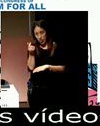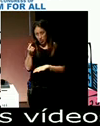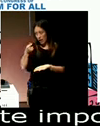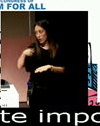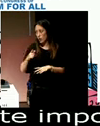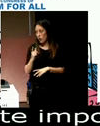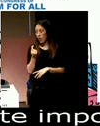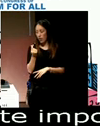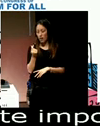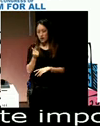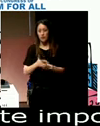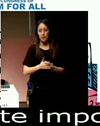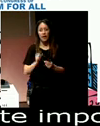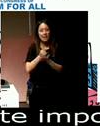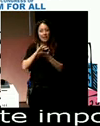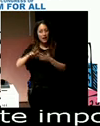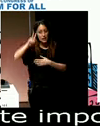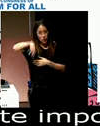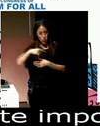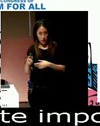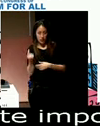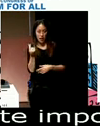It's not costless.